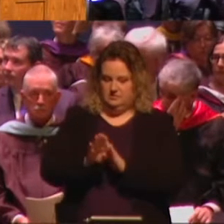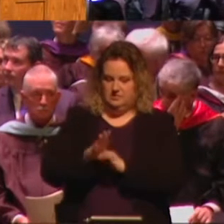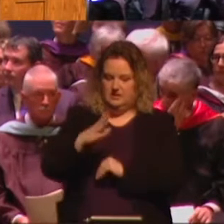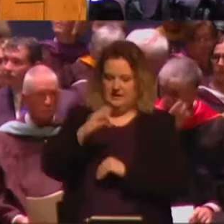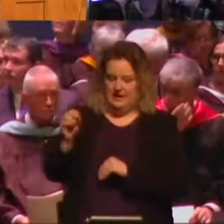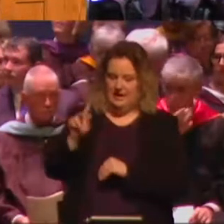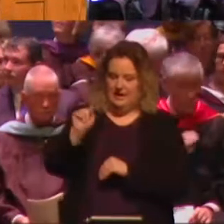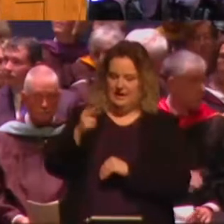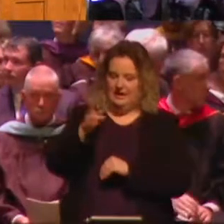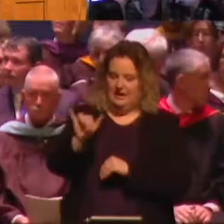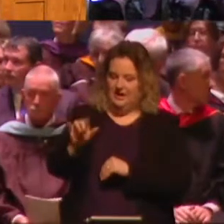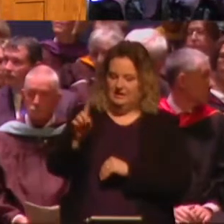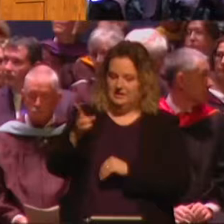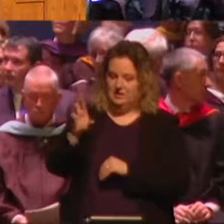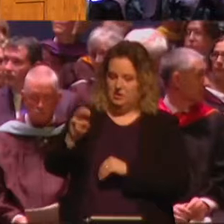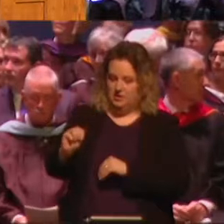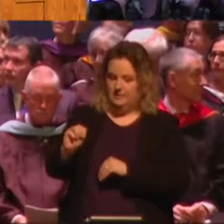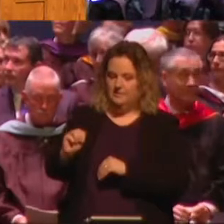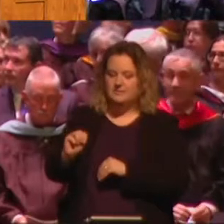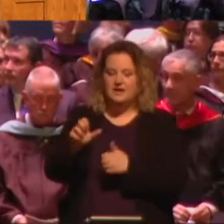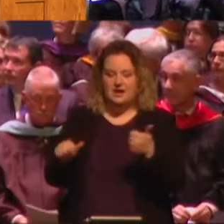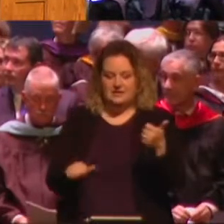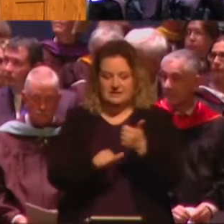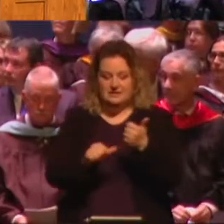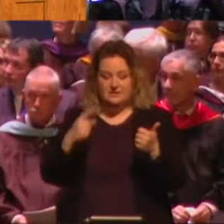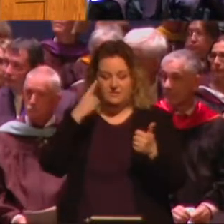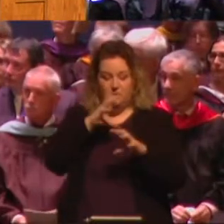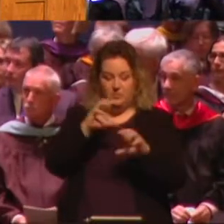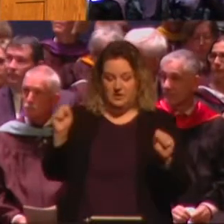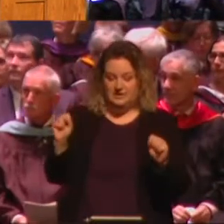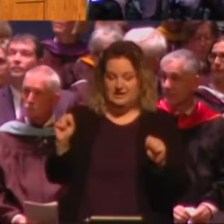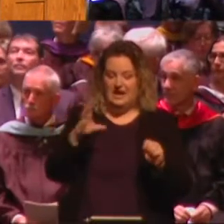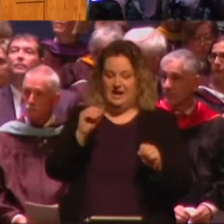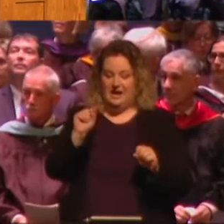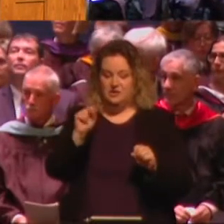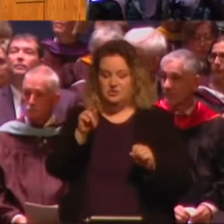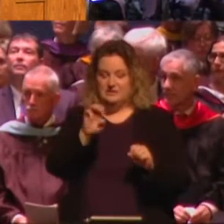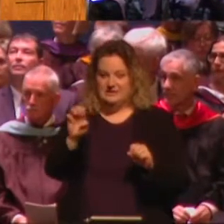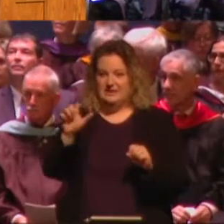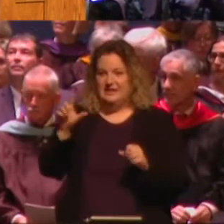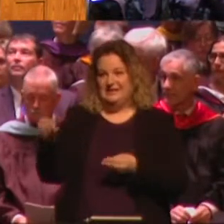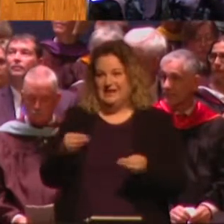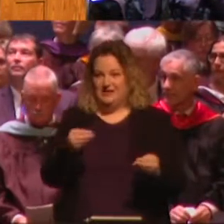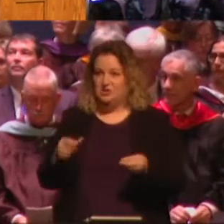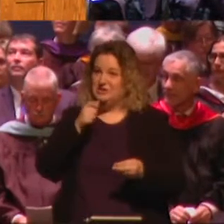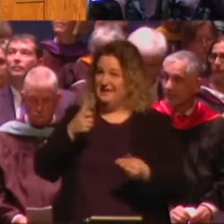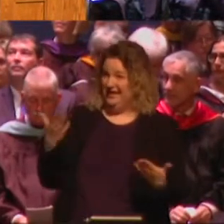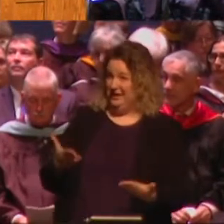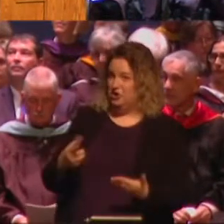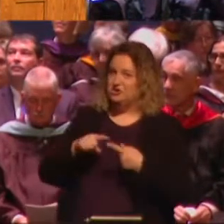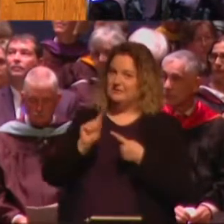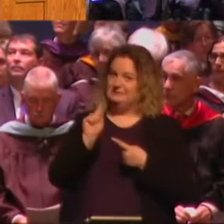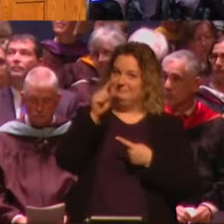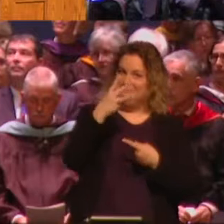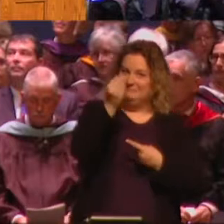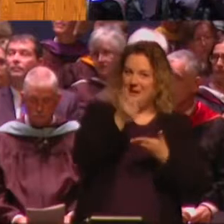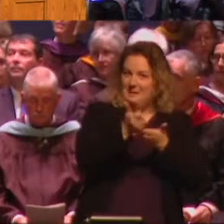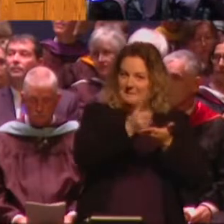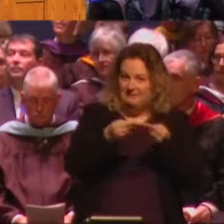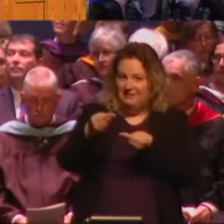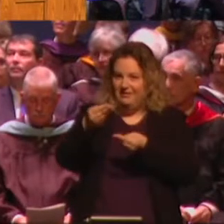to the President and Trustee Liaison, who is not on the stage but is out in the audience helping with the ceremony. The college